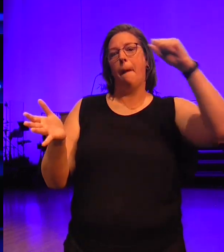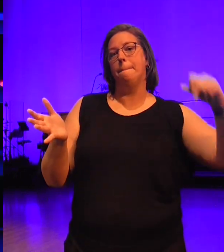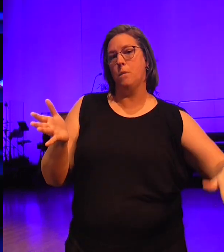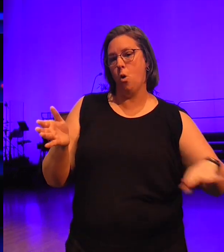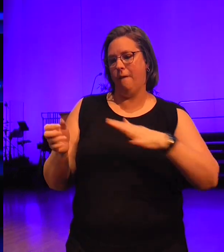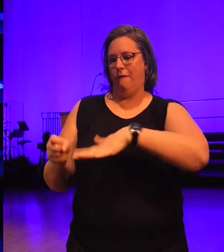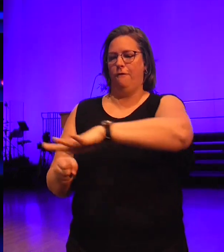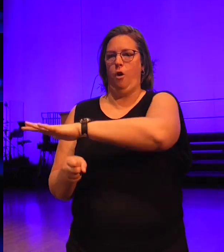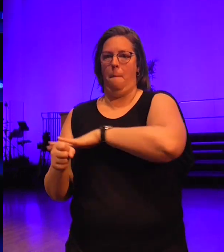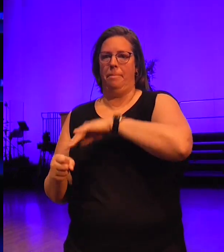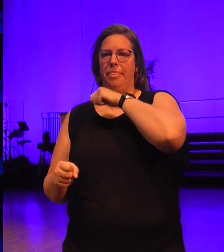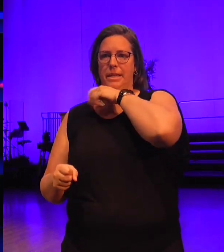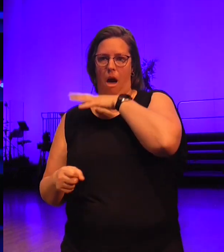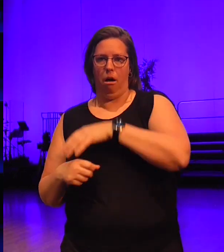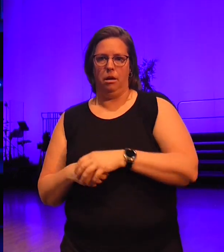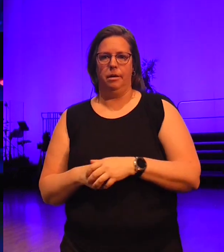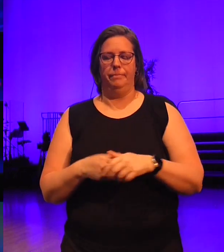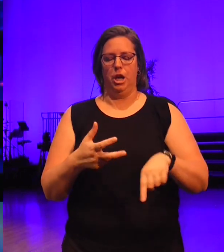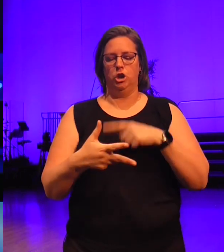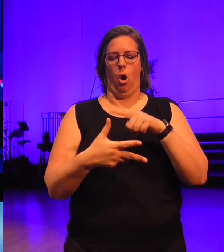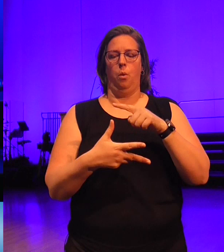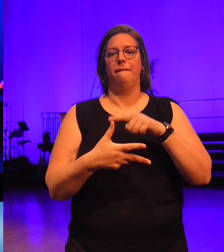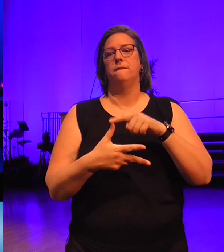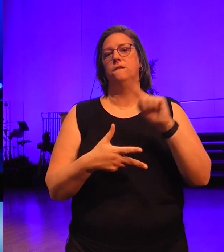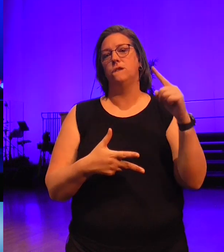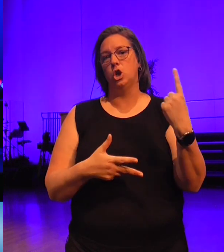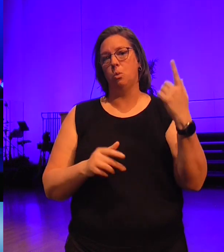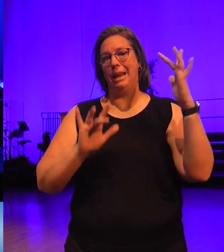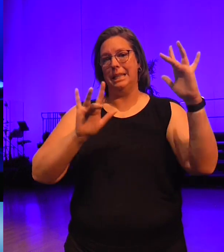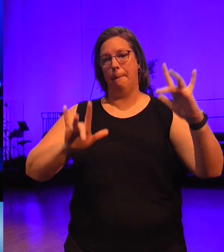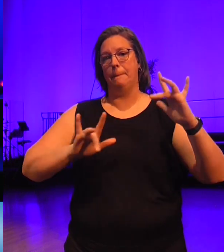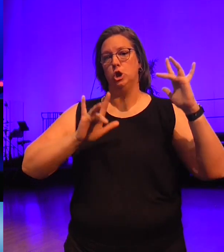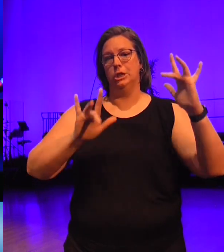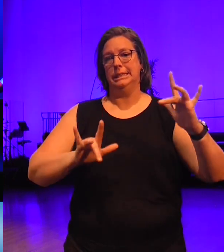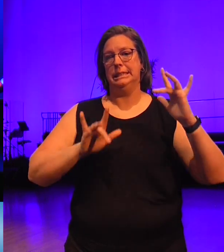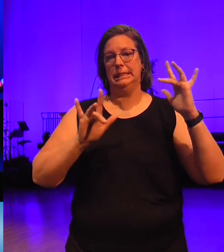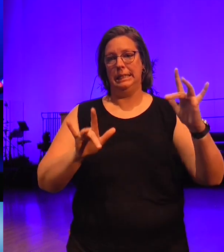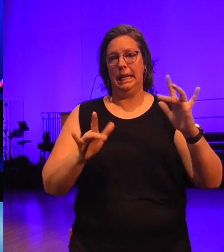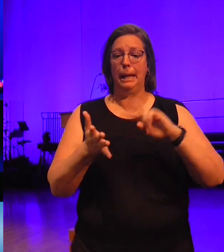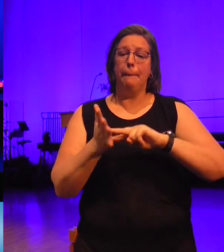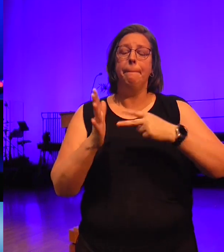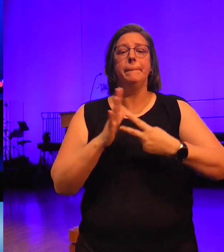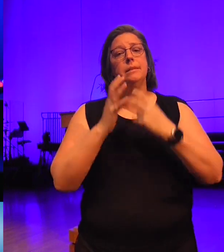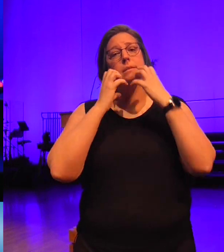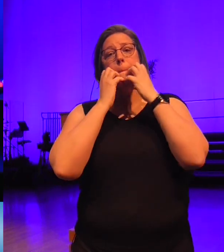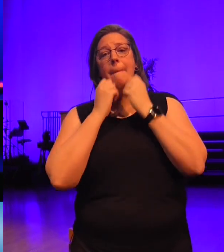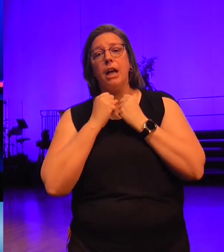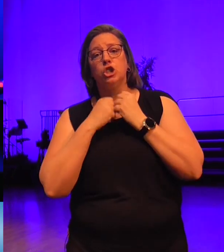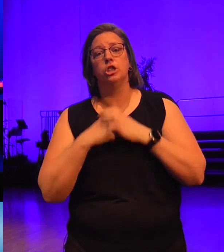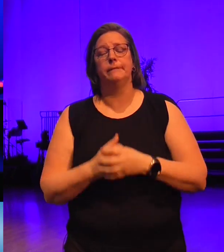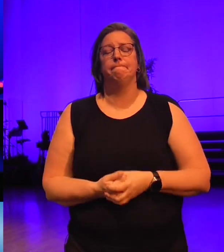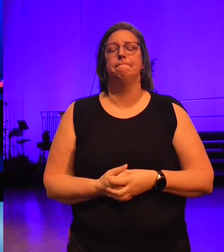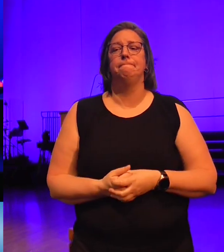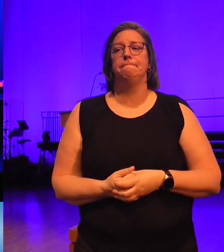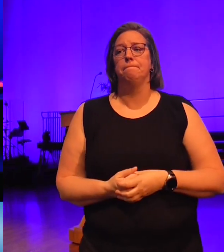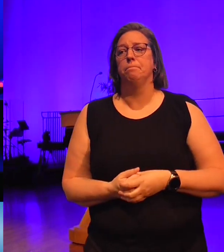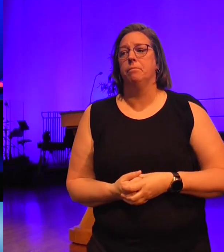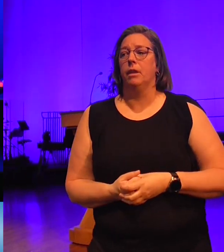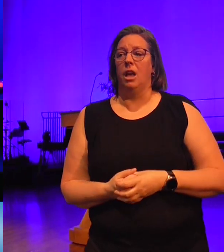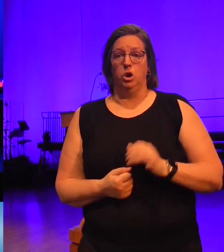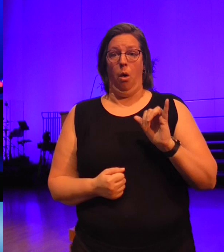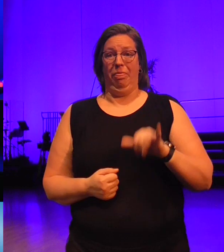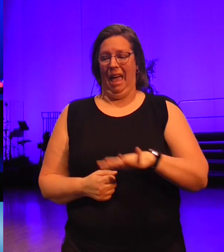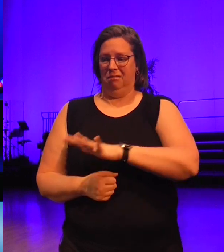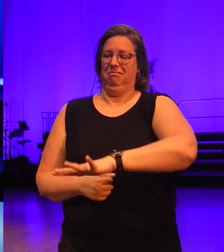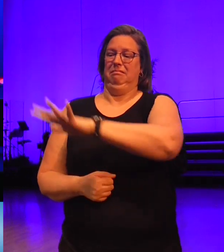And this first one is mercy, which means compassion. That's one of the things about yuck